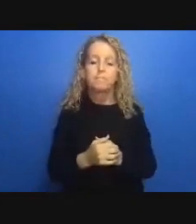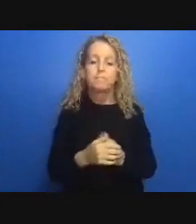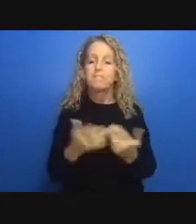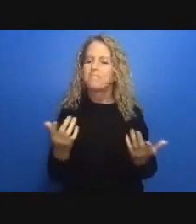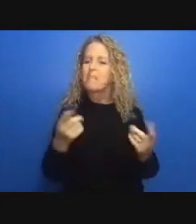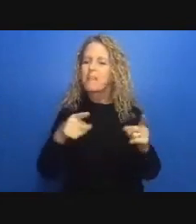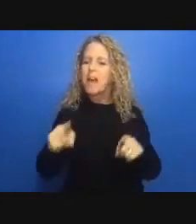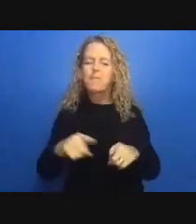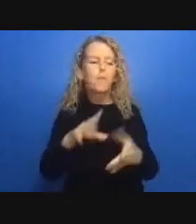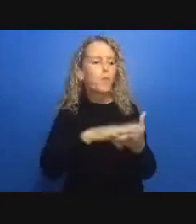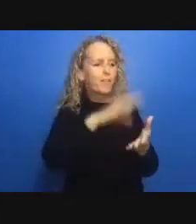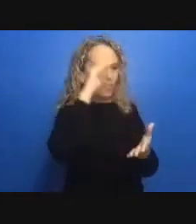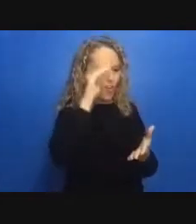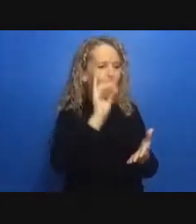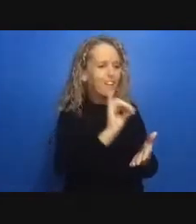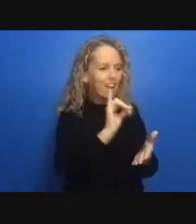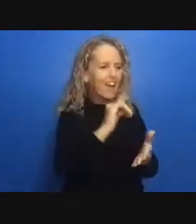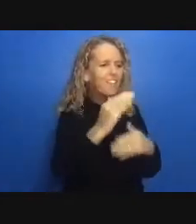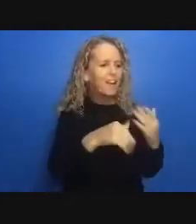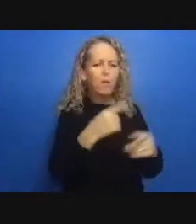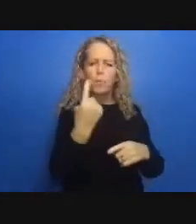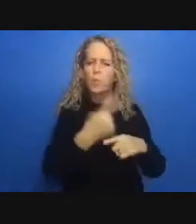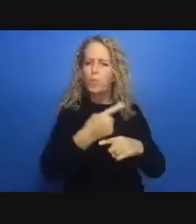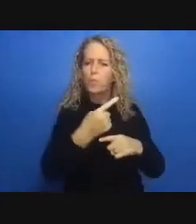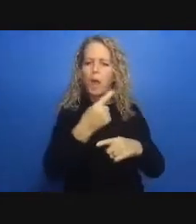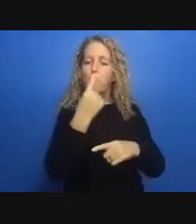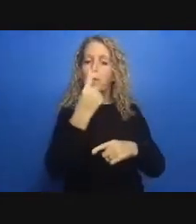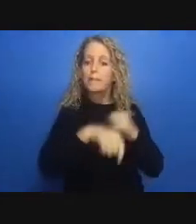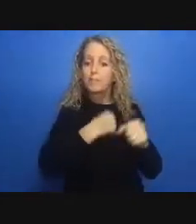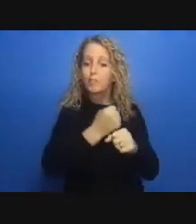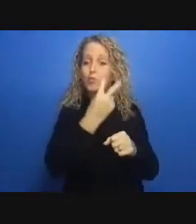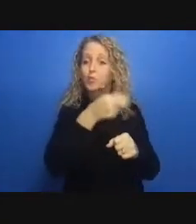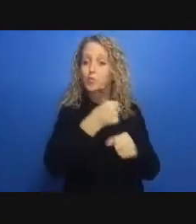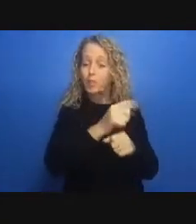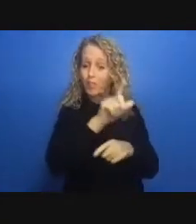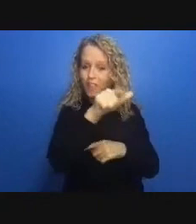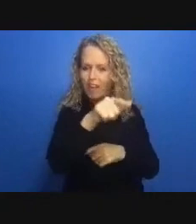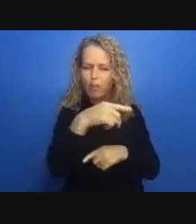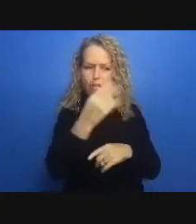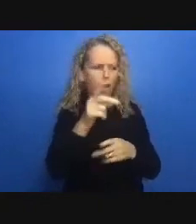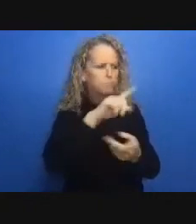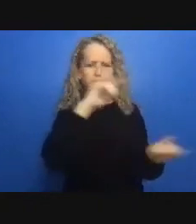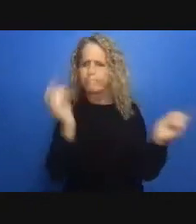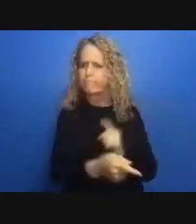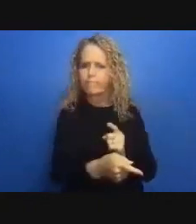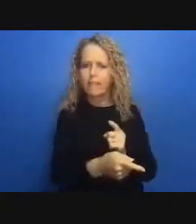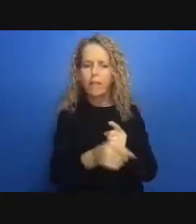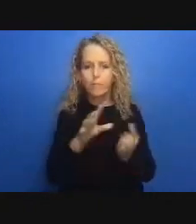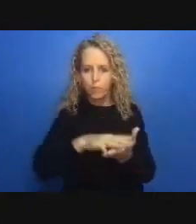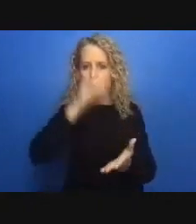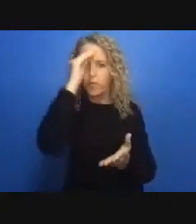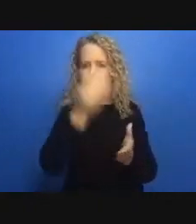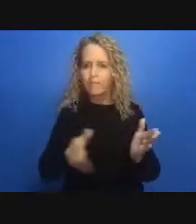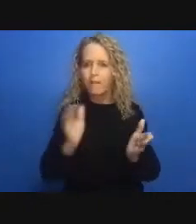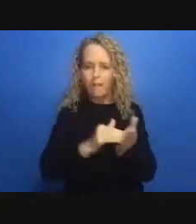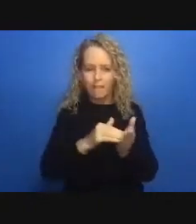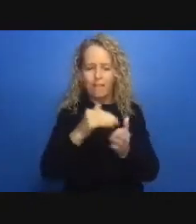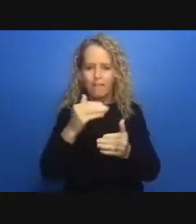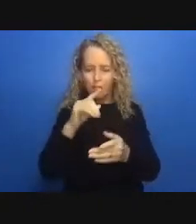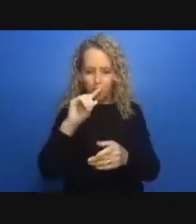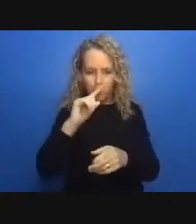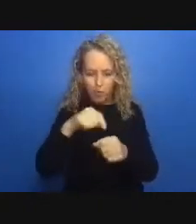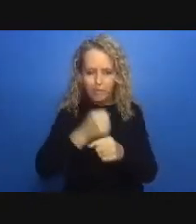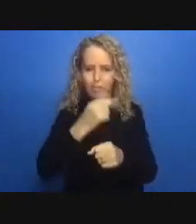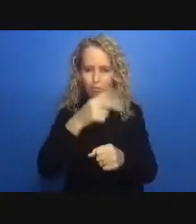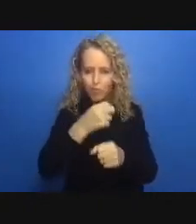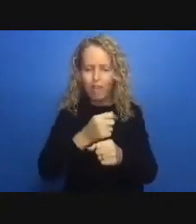and 2 to 3 years later, we have to learn a new one. So it's very much an ongoing process. And this is one of the reasons why it's so important to